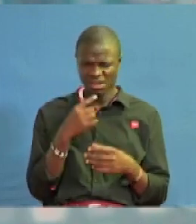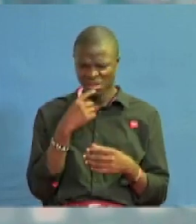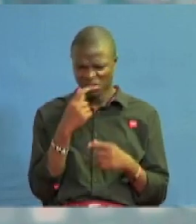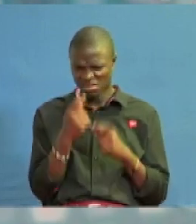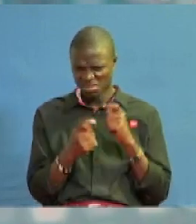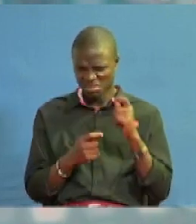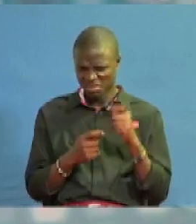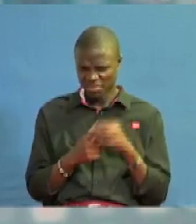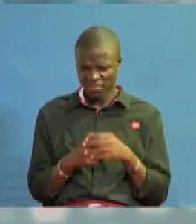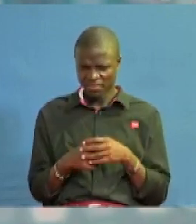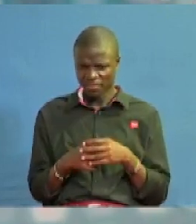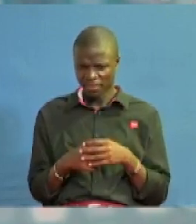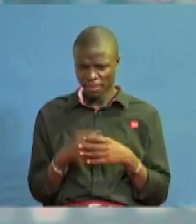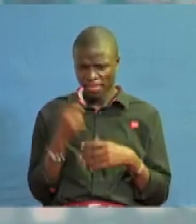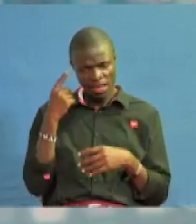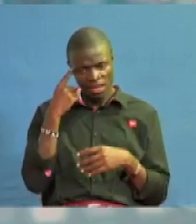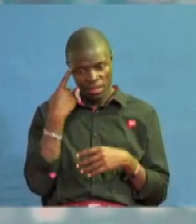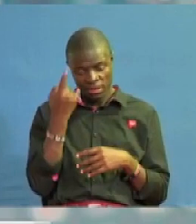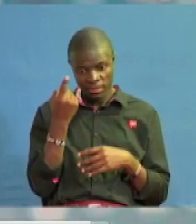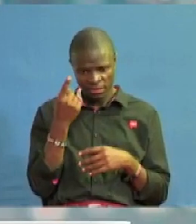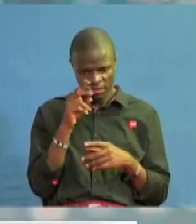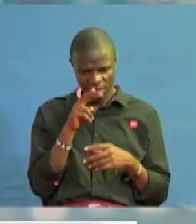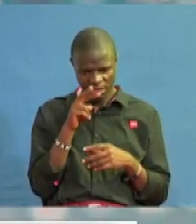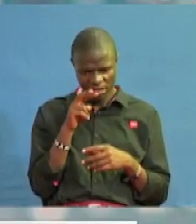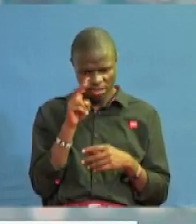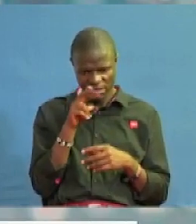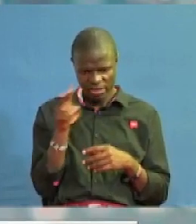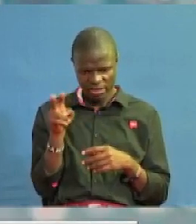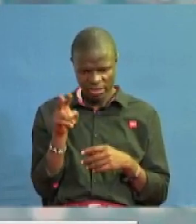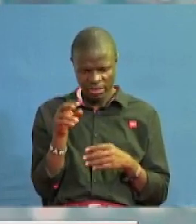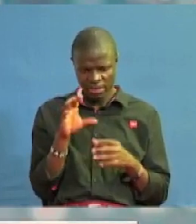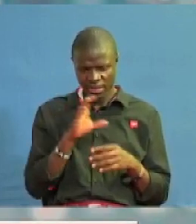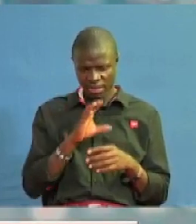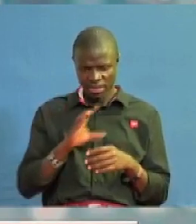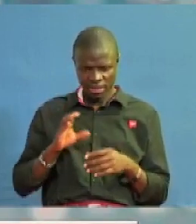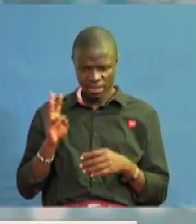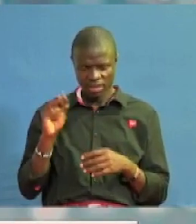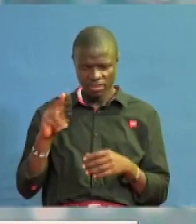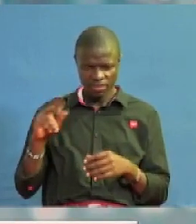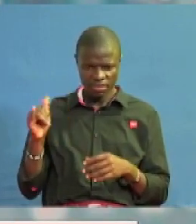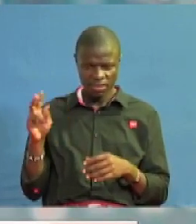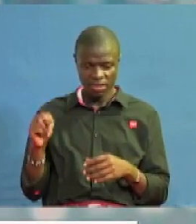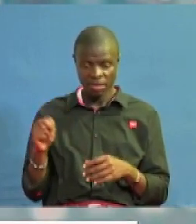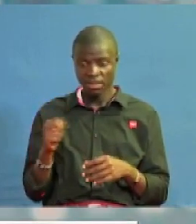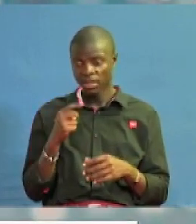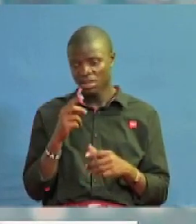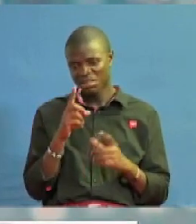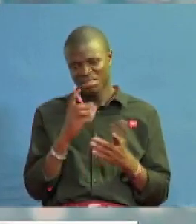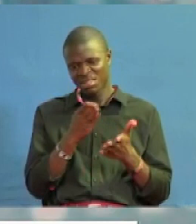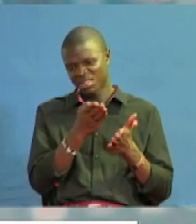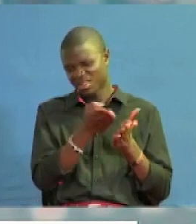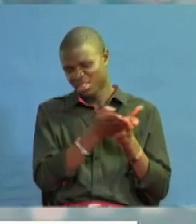stocks. Yeah. Okay? So, when you look at stocks or companies that are trading in the NSE, they are